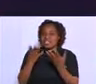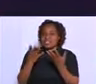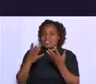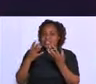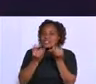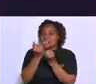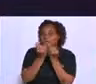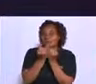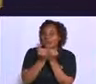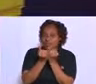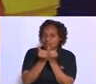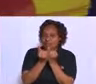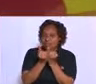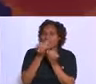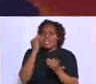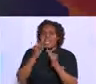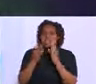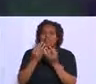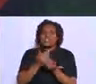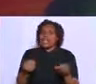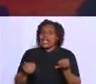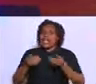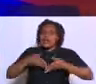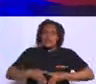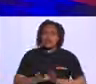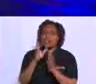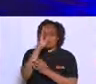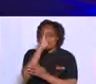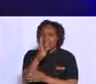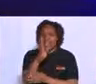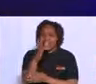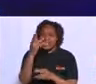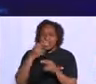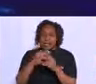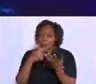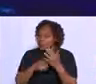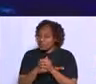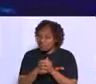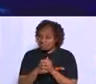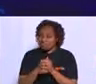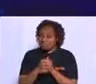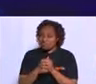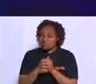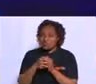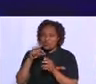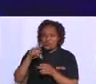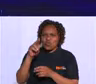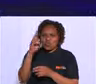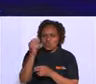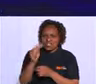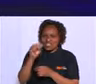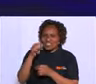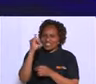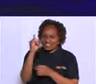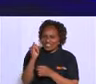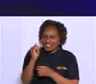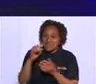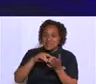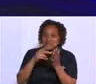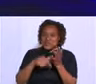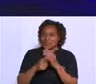Sabbath. If a child is born on Sunday in Ghana, what do you call him? A male child. Kwasi. What's Kwasi